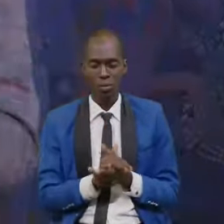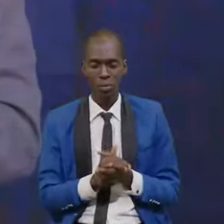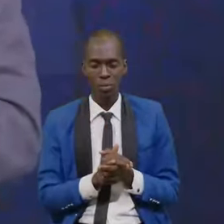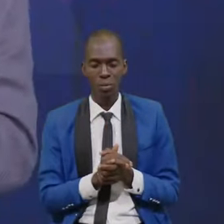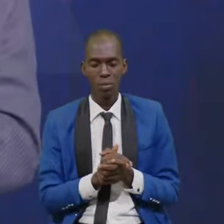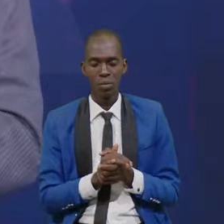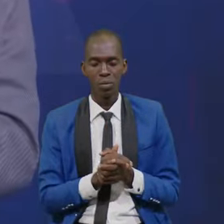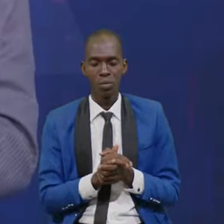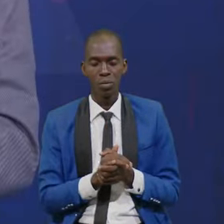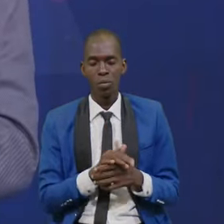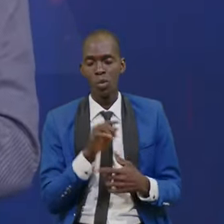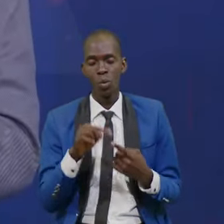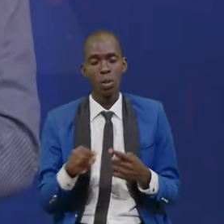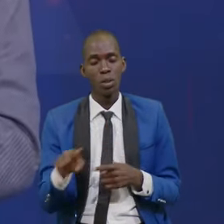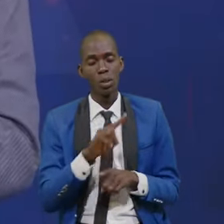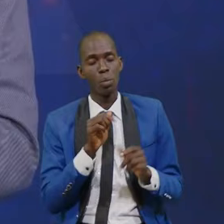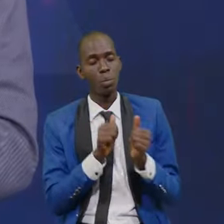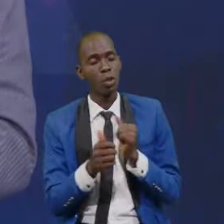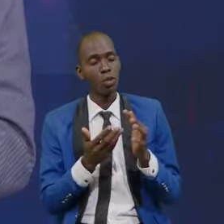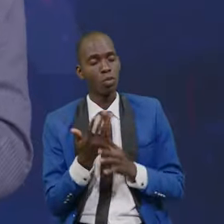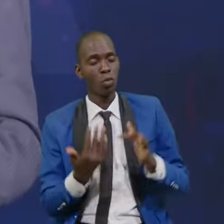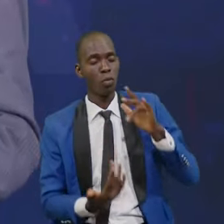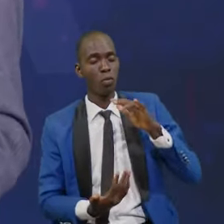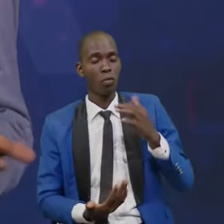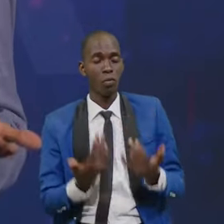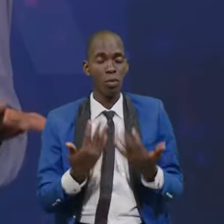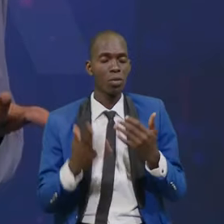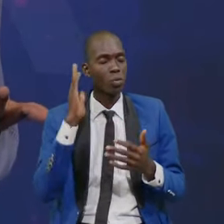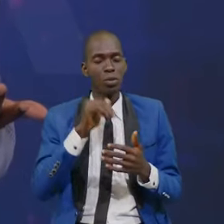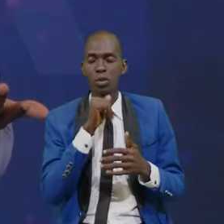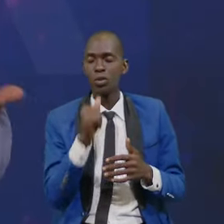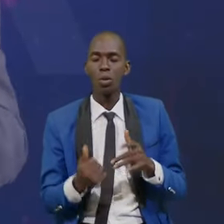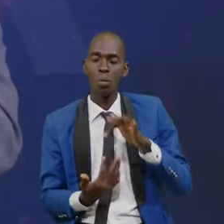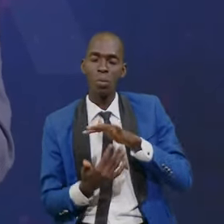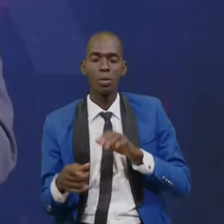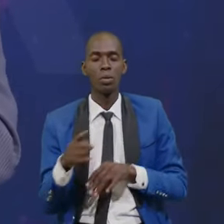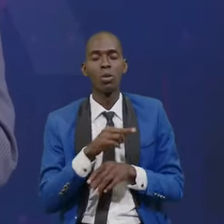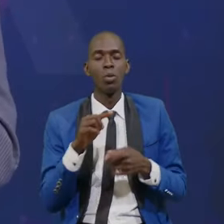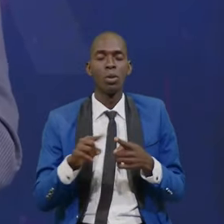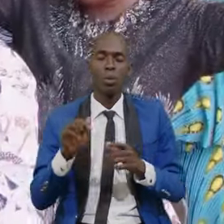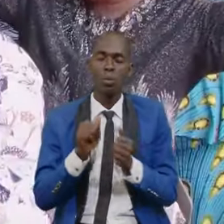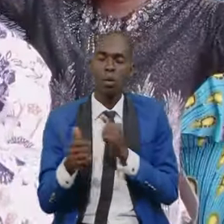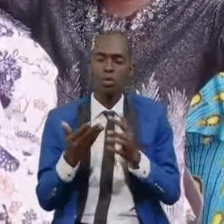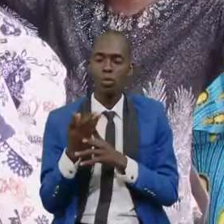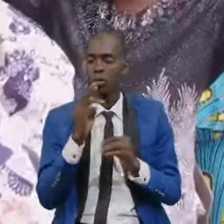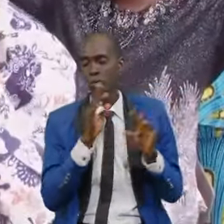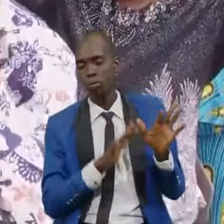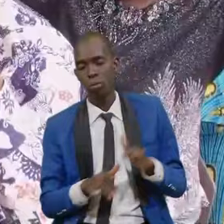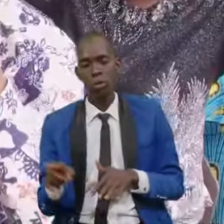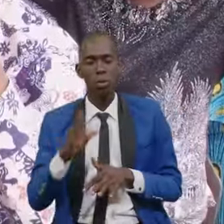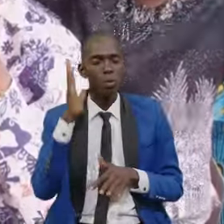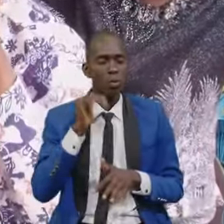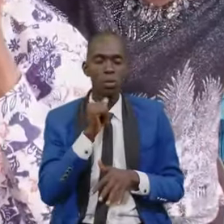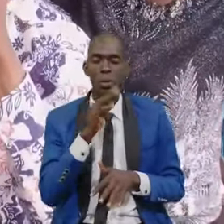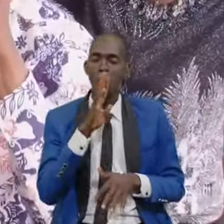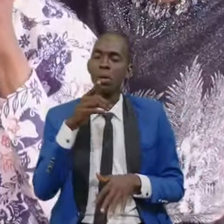When they go through the fire, it will not burn them. When they go through the rivers, they'll not be drowned. When